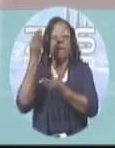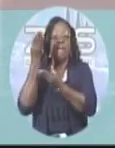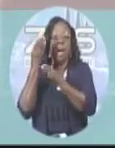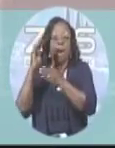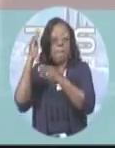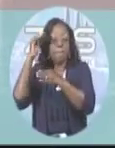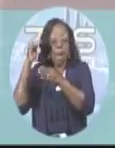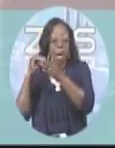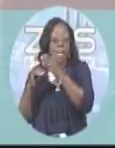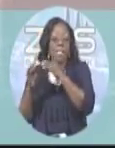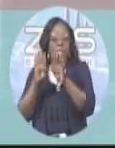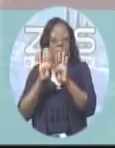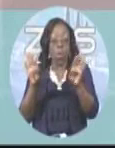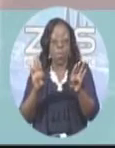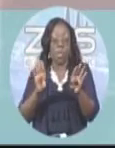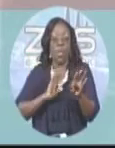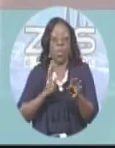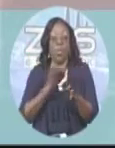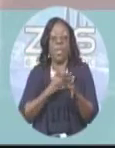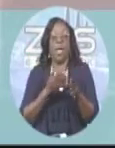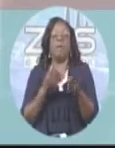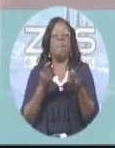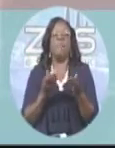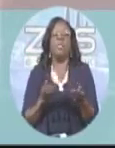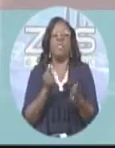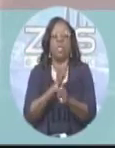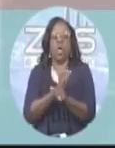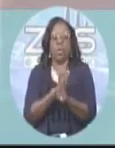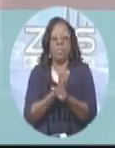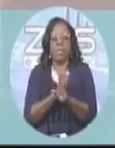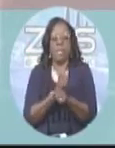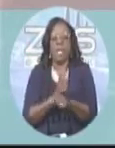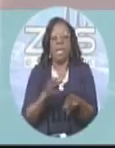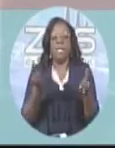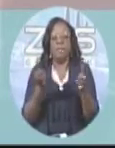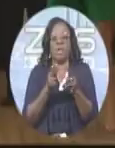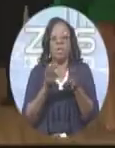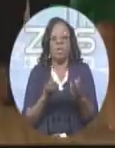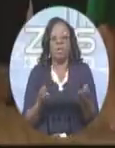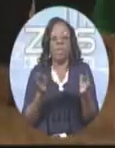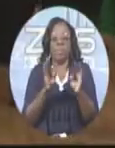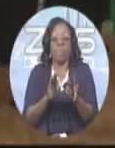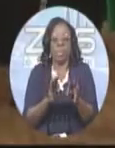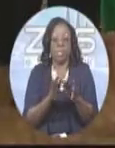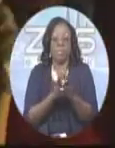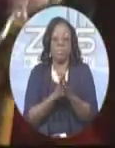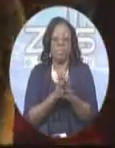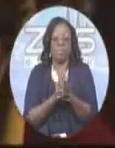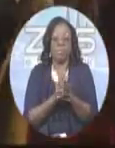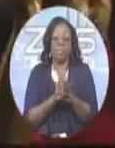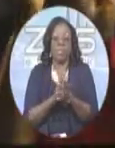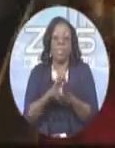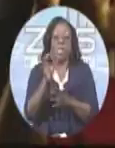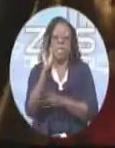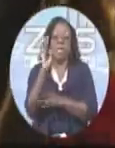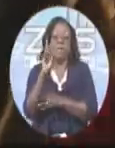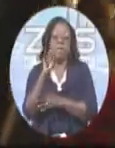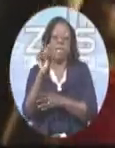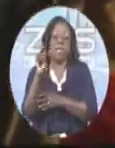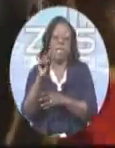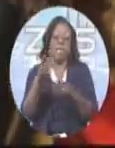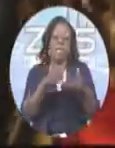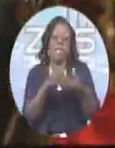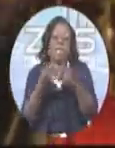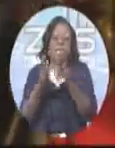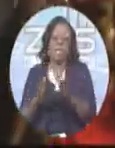very important, and we have the realization of all of the possibilities of Bahama. Free National Movement leader Dr. Hubert